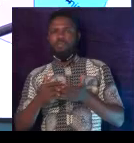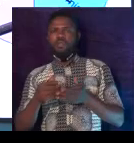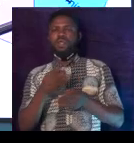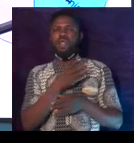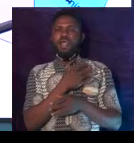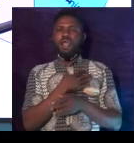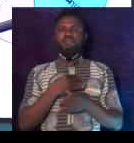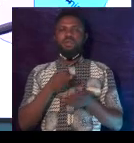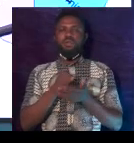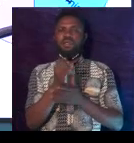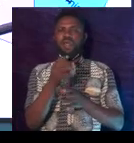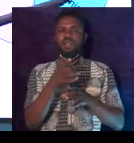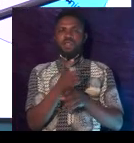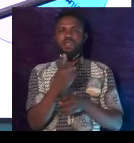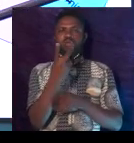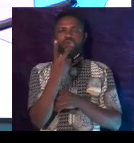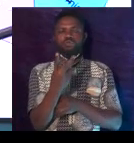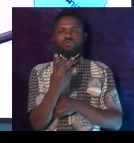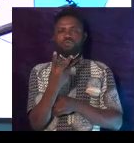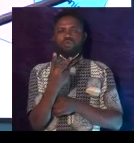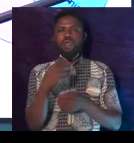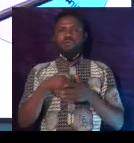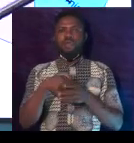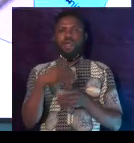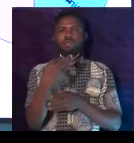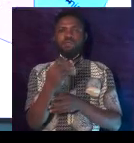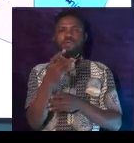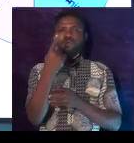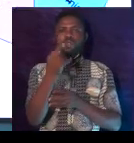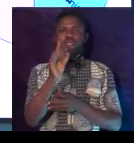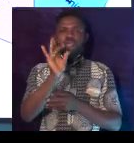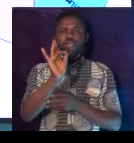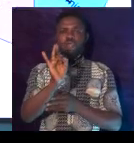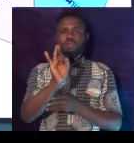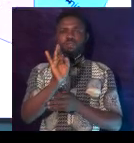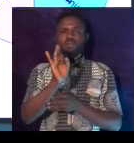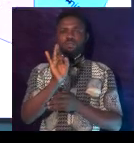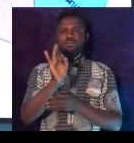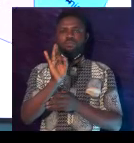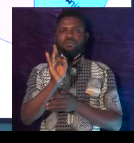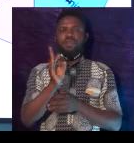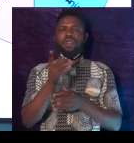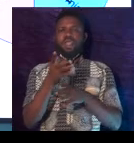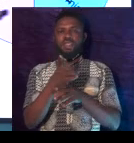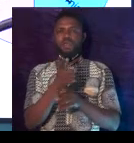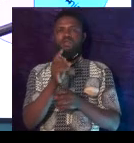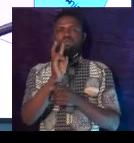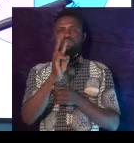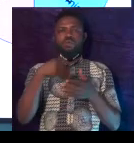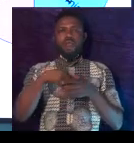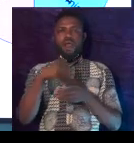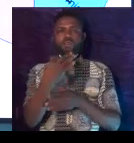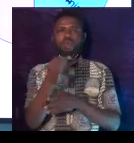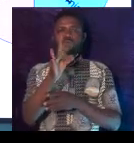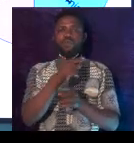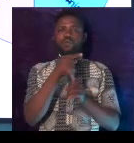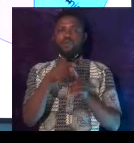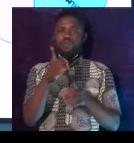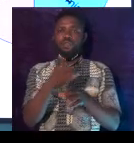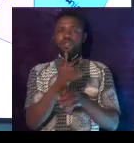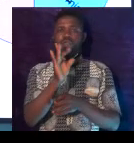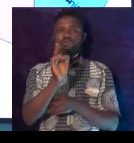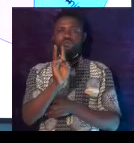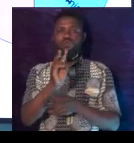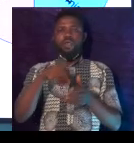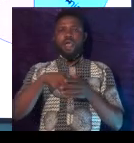one. And that is taking 2 out of 8. Again, it's taking 2 out of 8. And